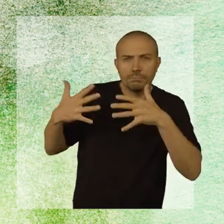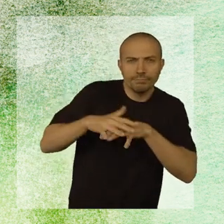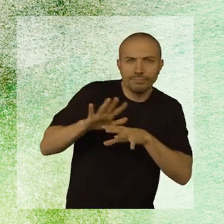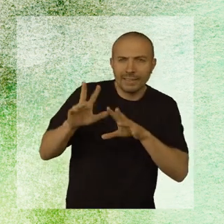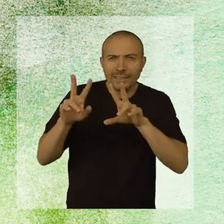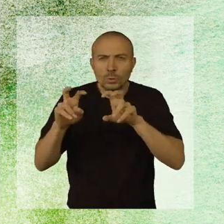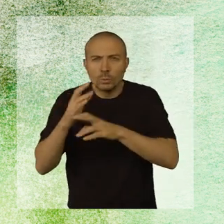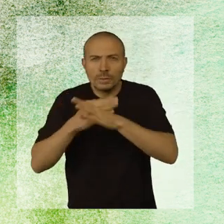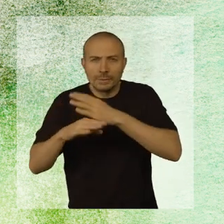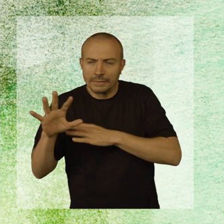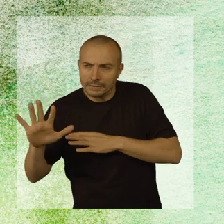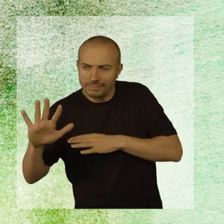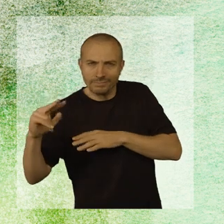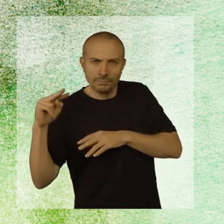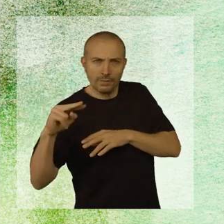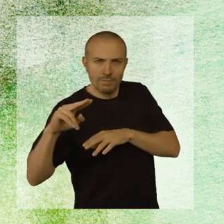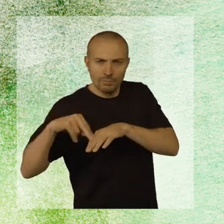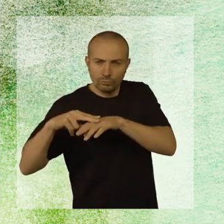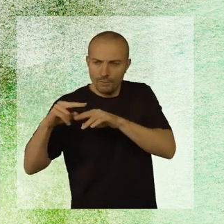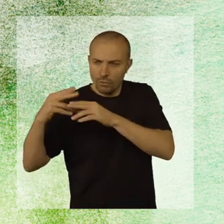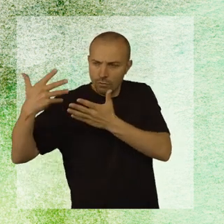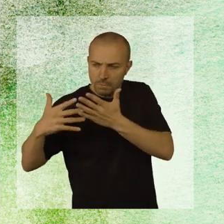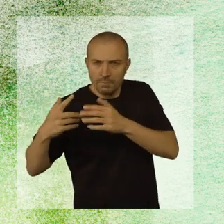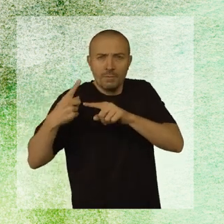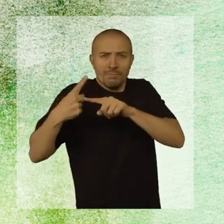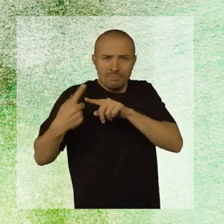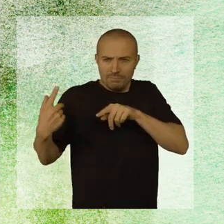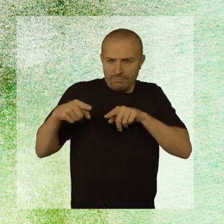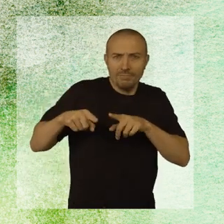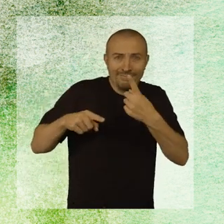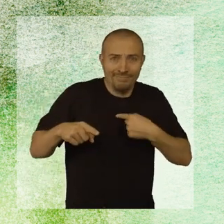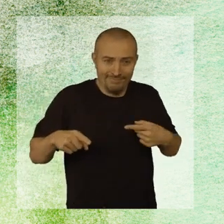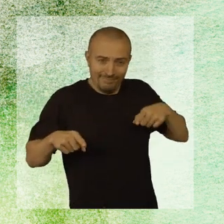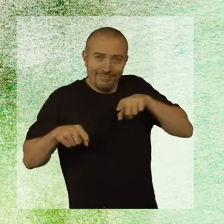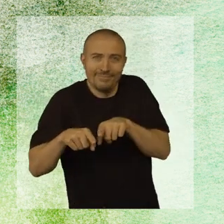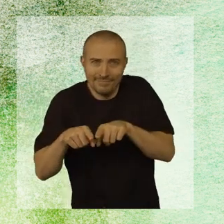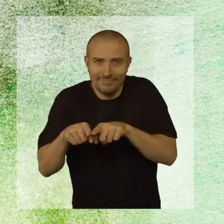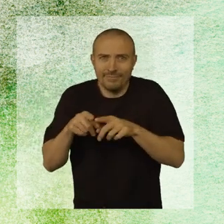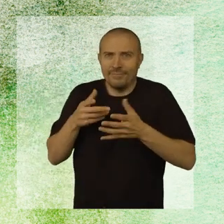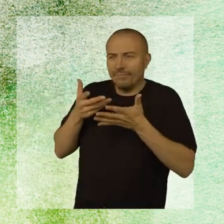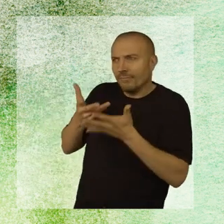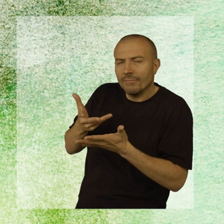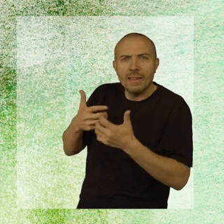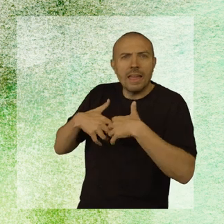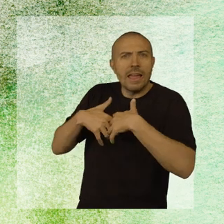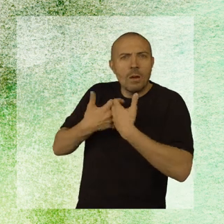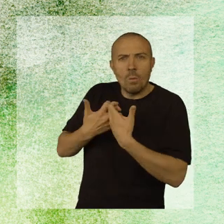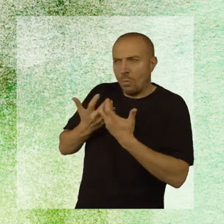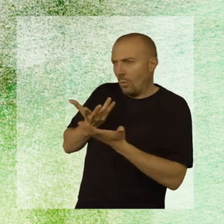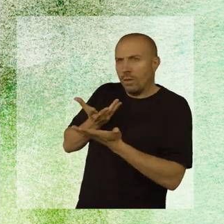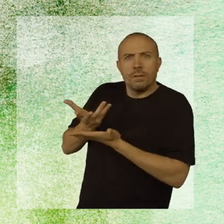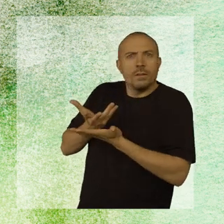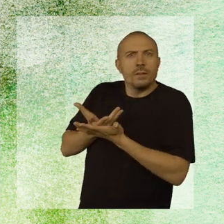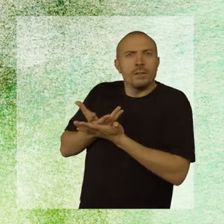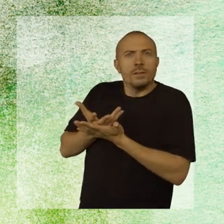support, mainstreaming disability issues in their own national forums, and at the